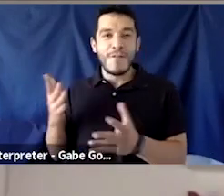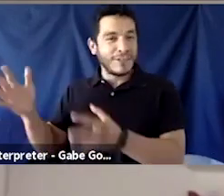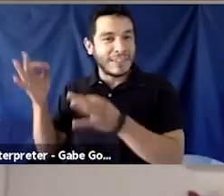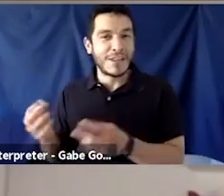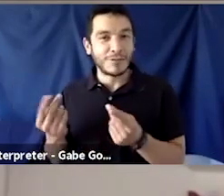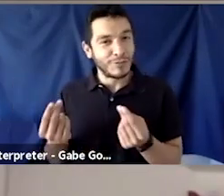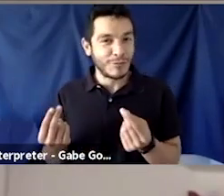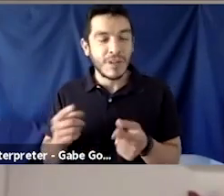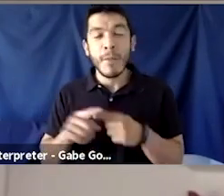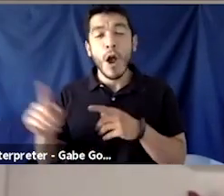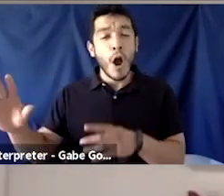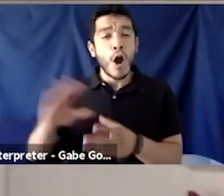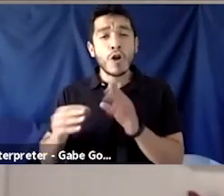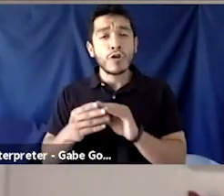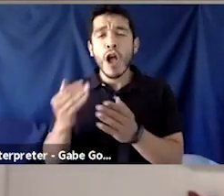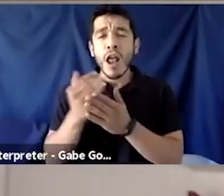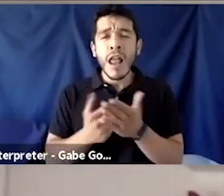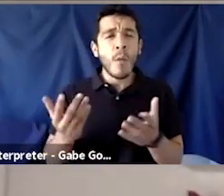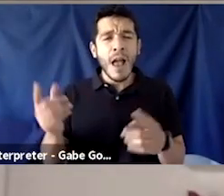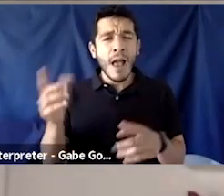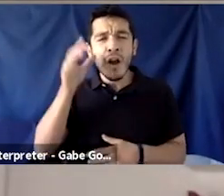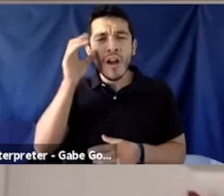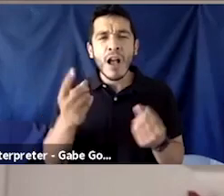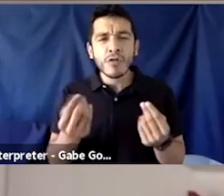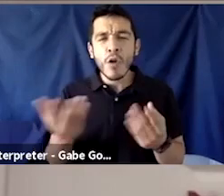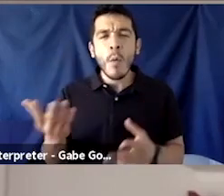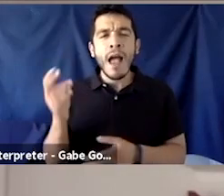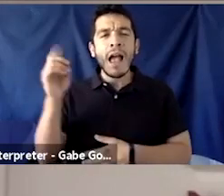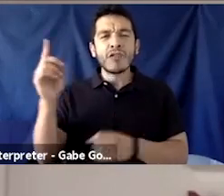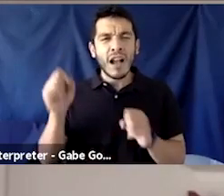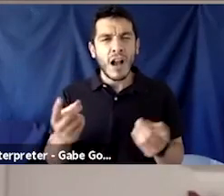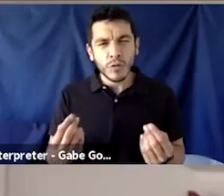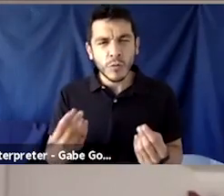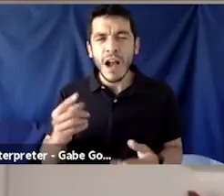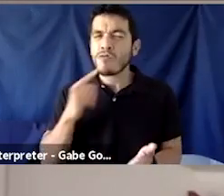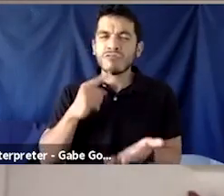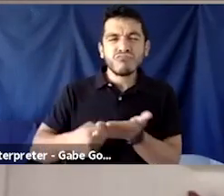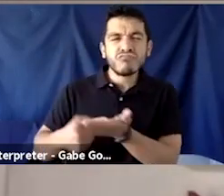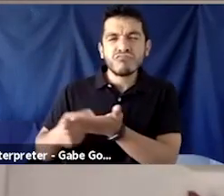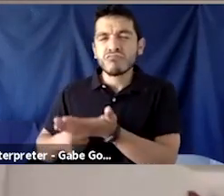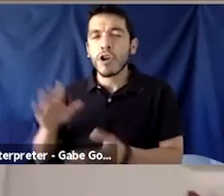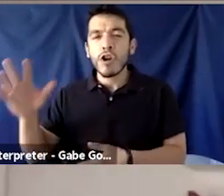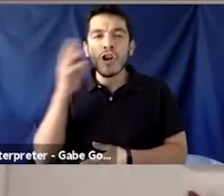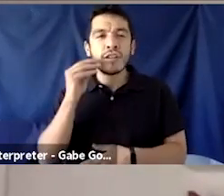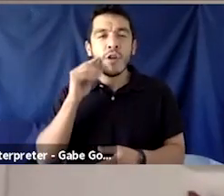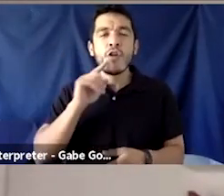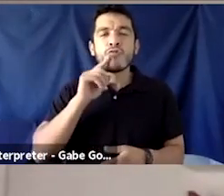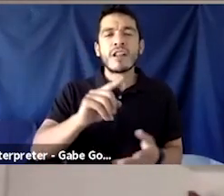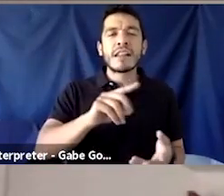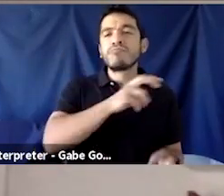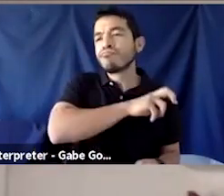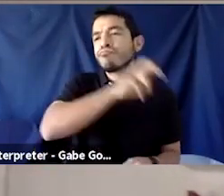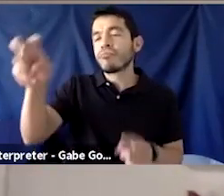story lists out more about what parents can do and what educators can do, and talks about her experience as being a Jamaican immigrant and being a mom